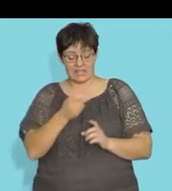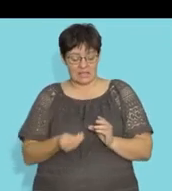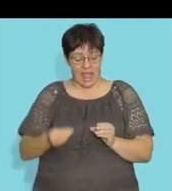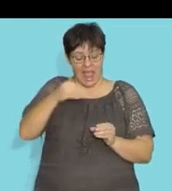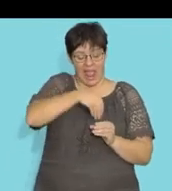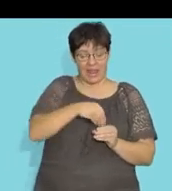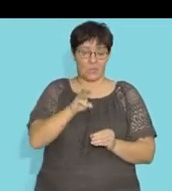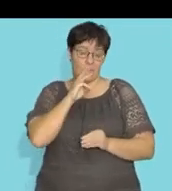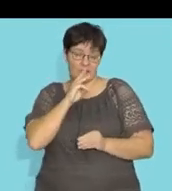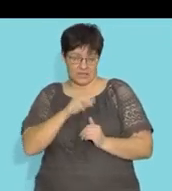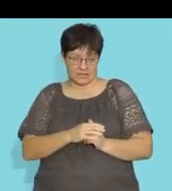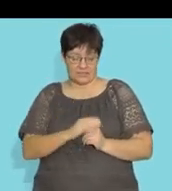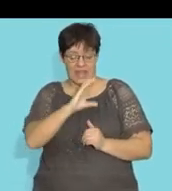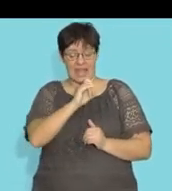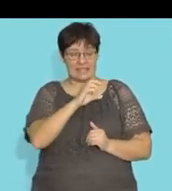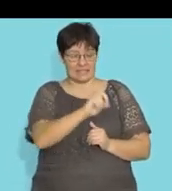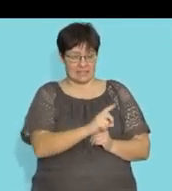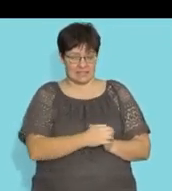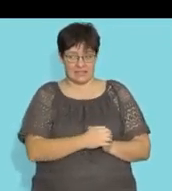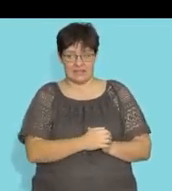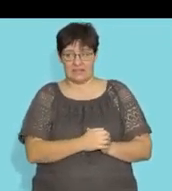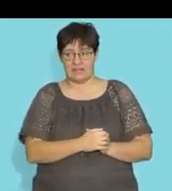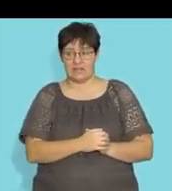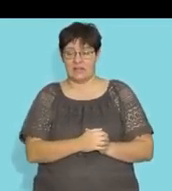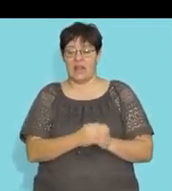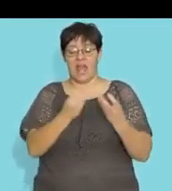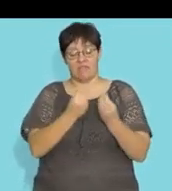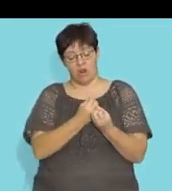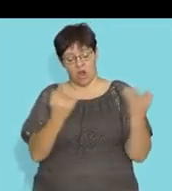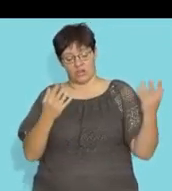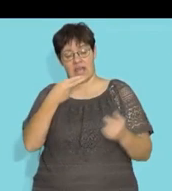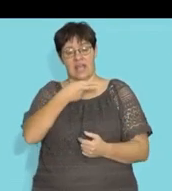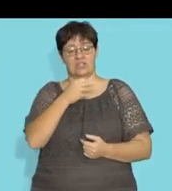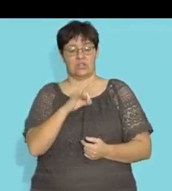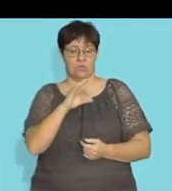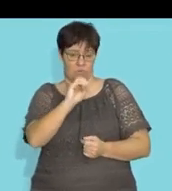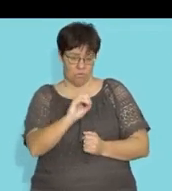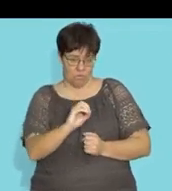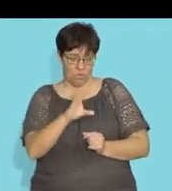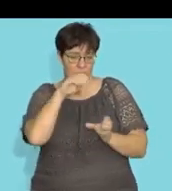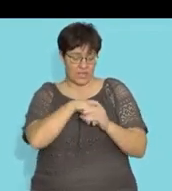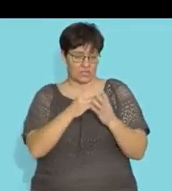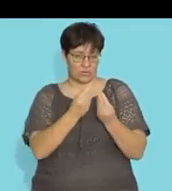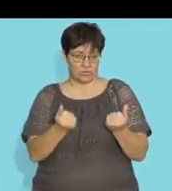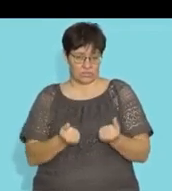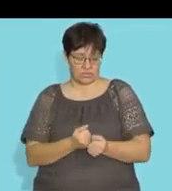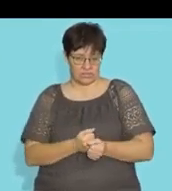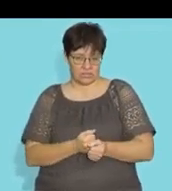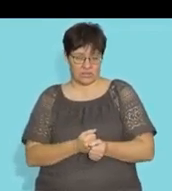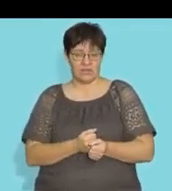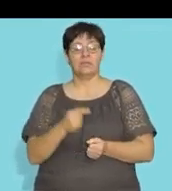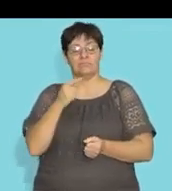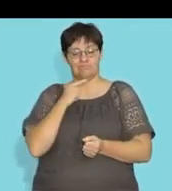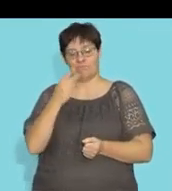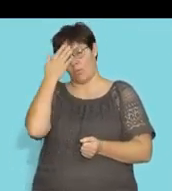Now we know that an acid has got a lot of hydronium ions in solution, and that's what will